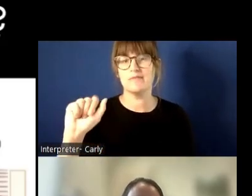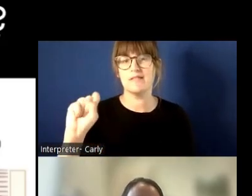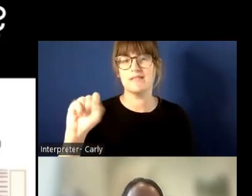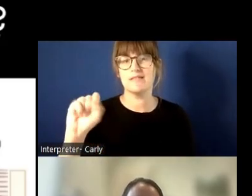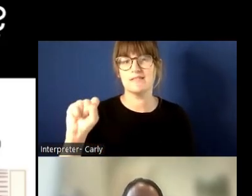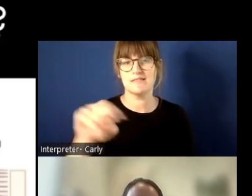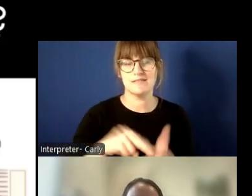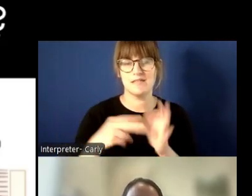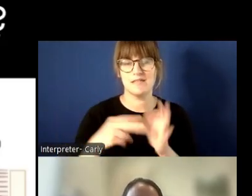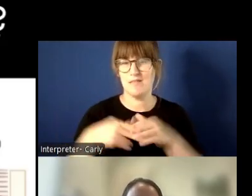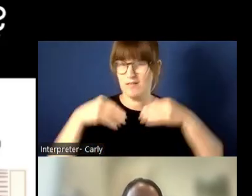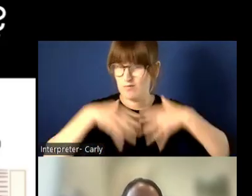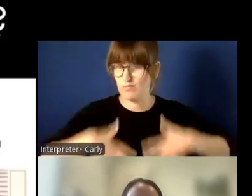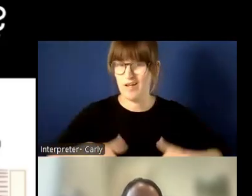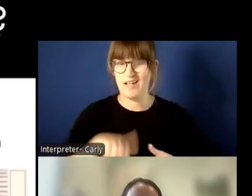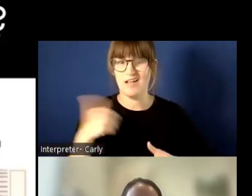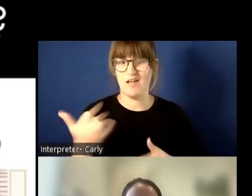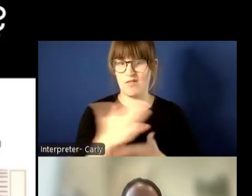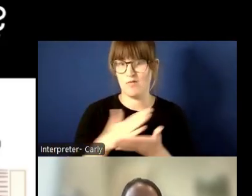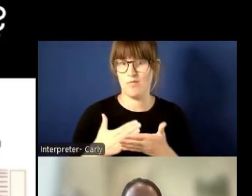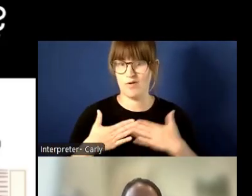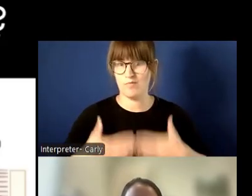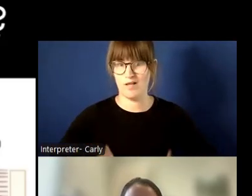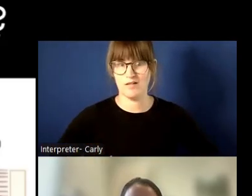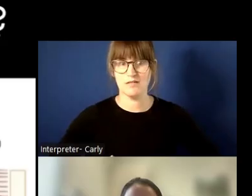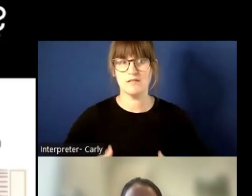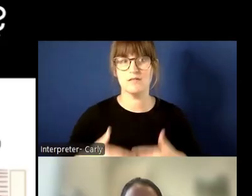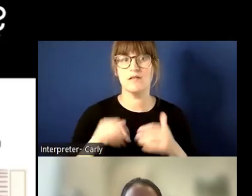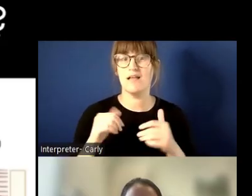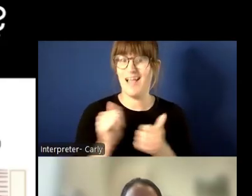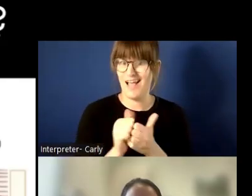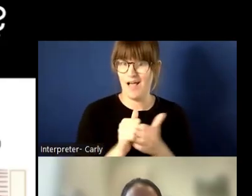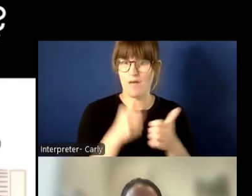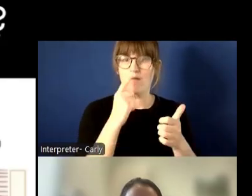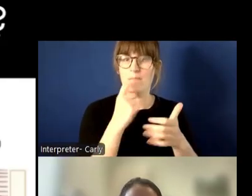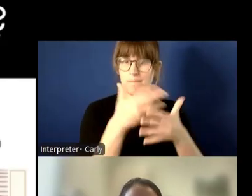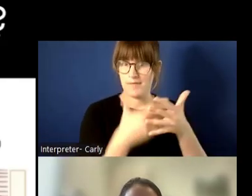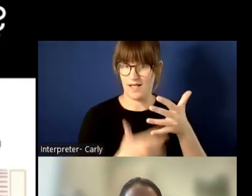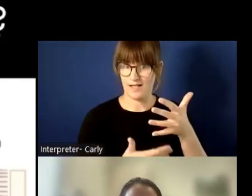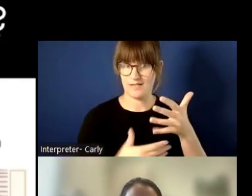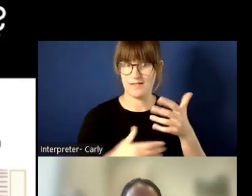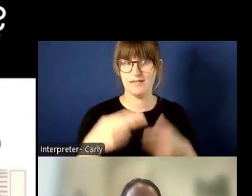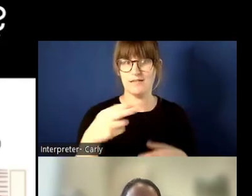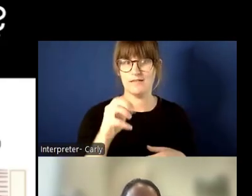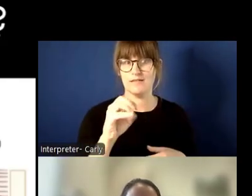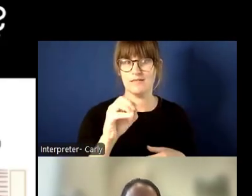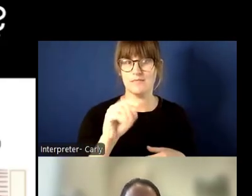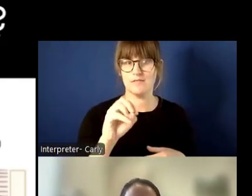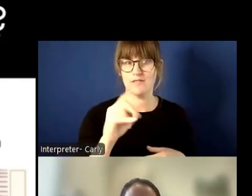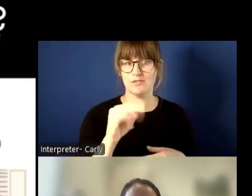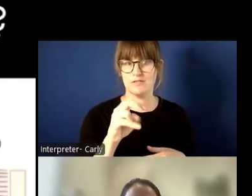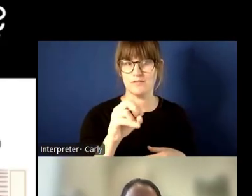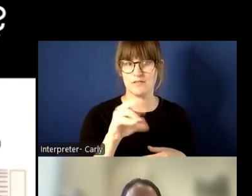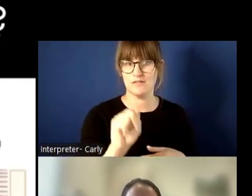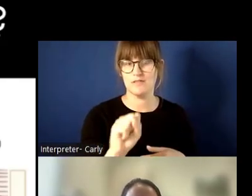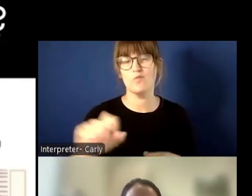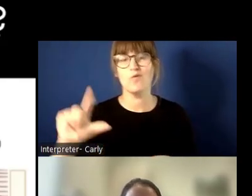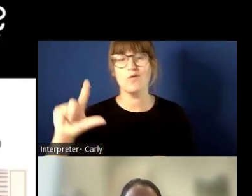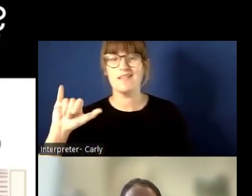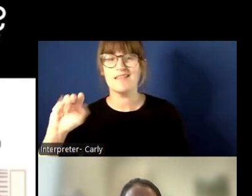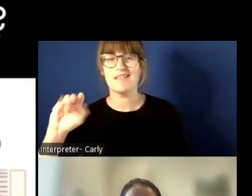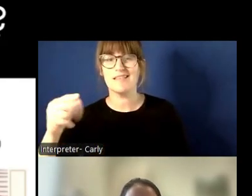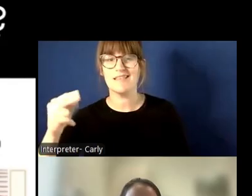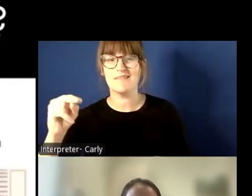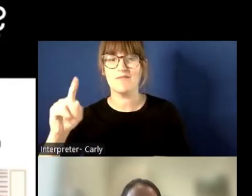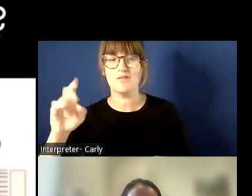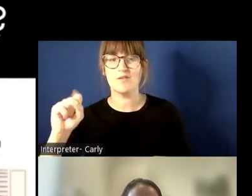in the body. So metastasis can either be through the blood, which is referred to as hematogenous spread, or lymphatic system, which is spread to the lymph